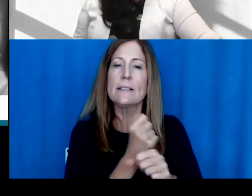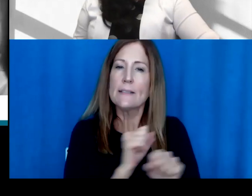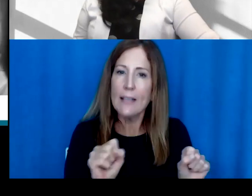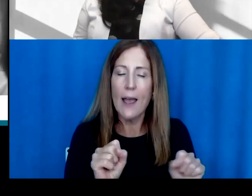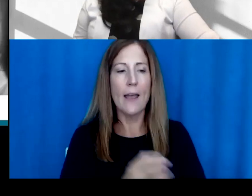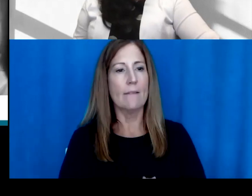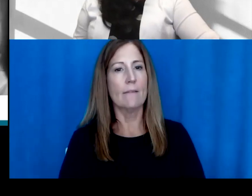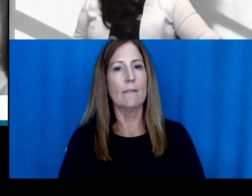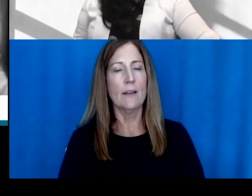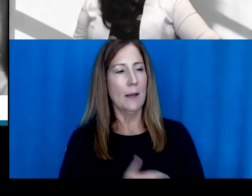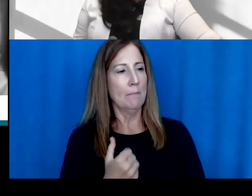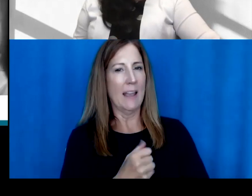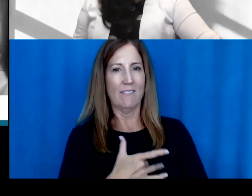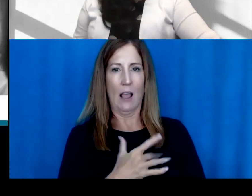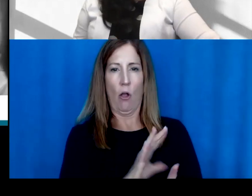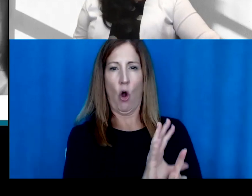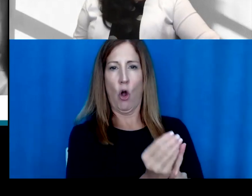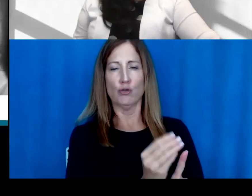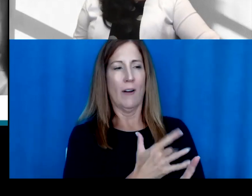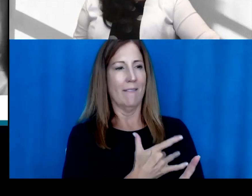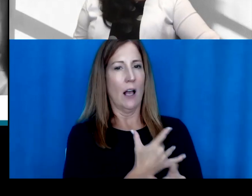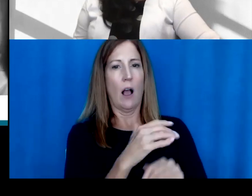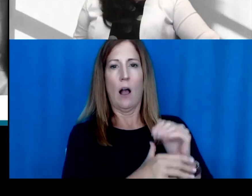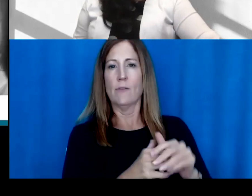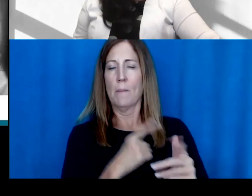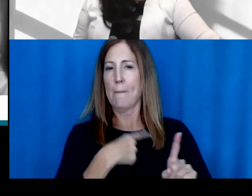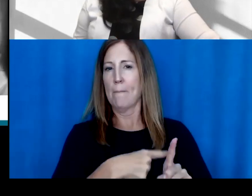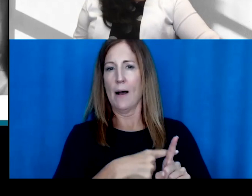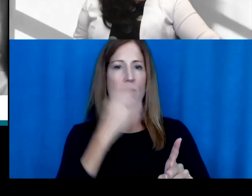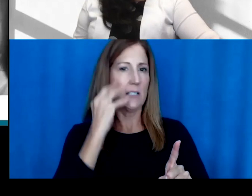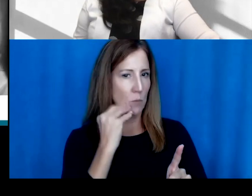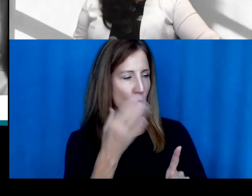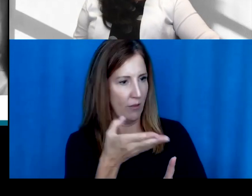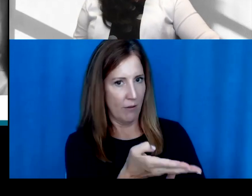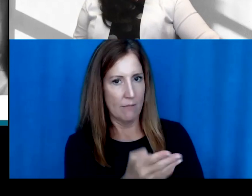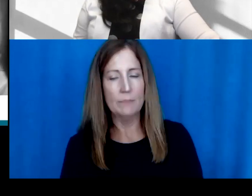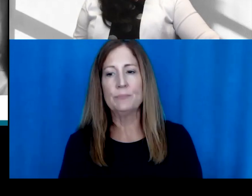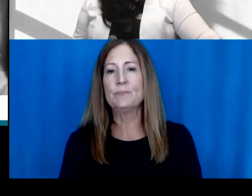culture and a good, positive customer experience.